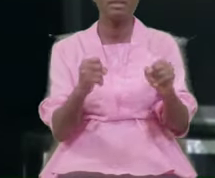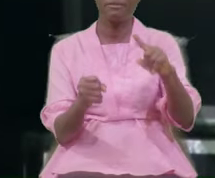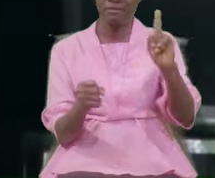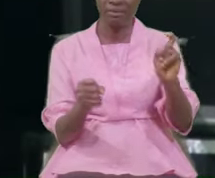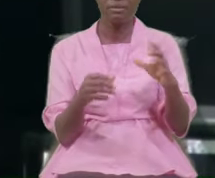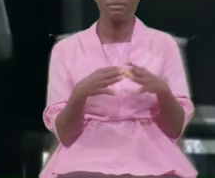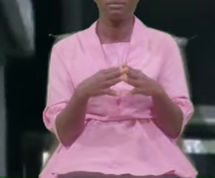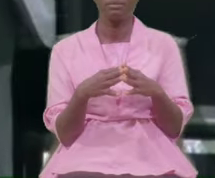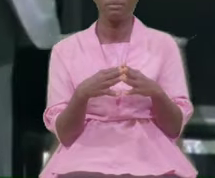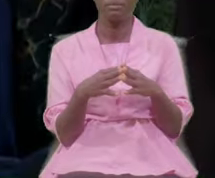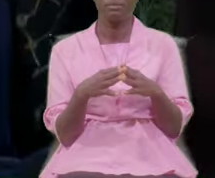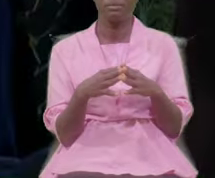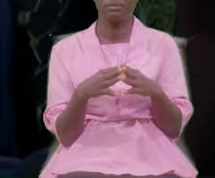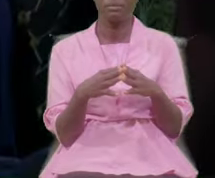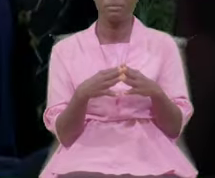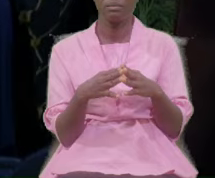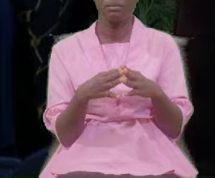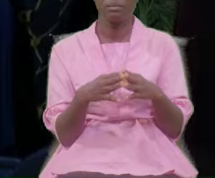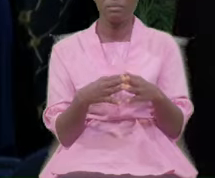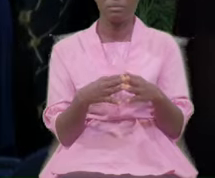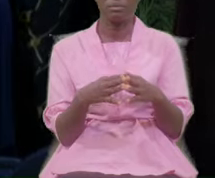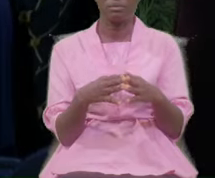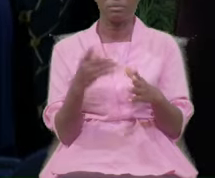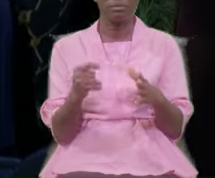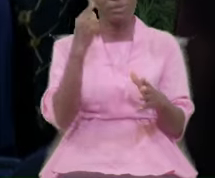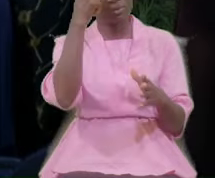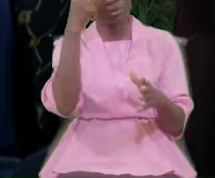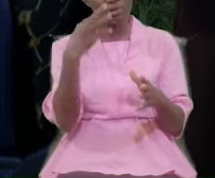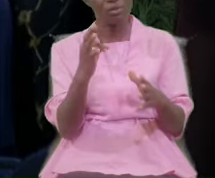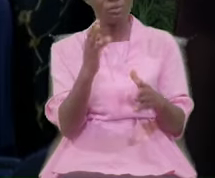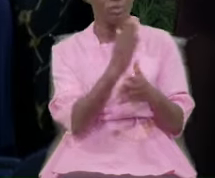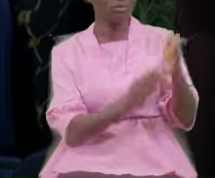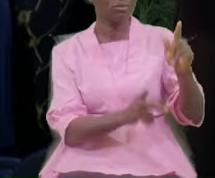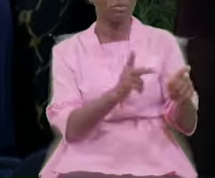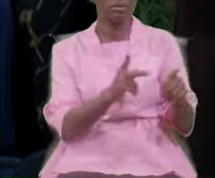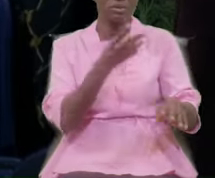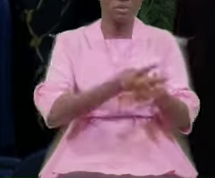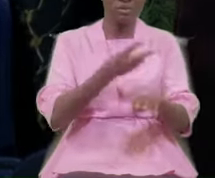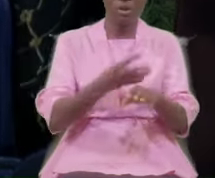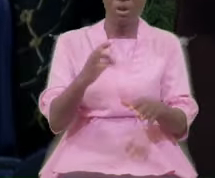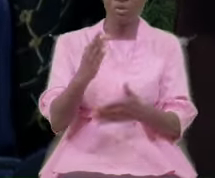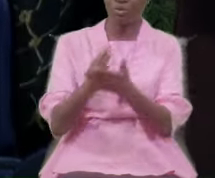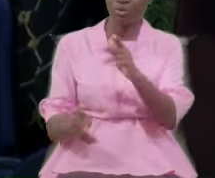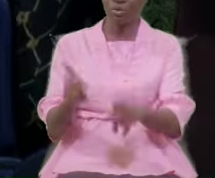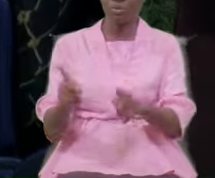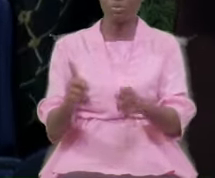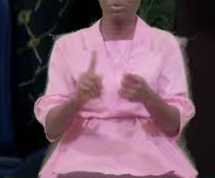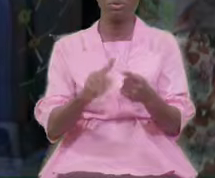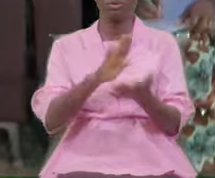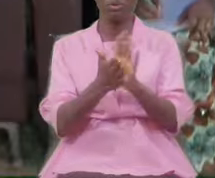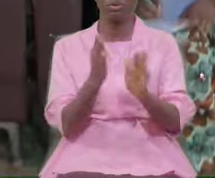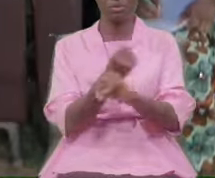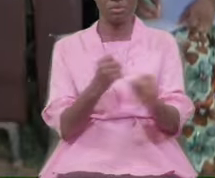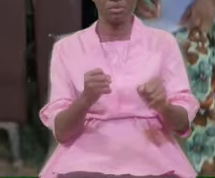sav difficulty of some people getting saved kay na kalisdanan ang tao sa pagang sa it